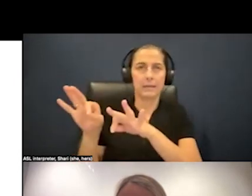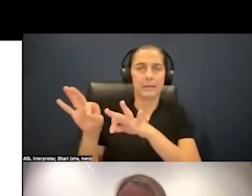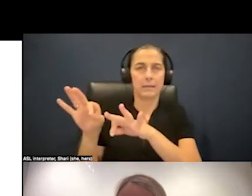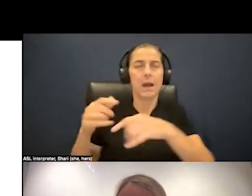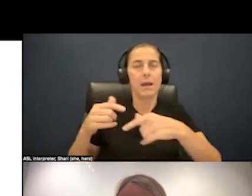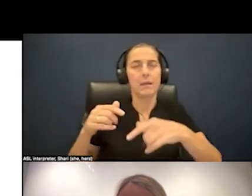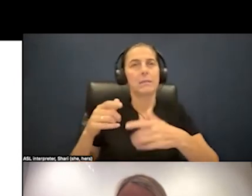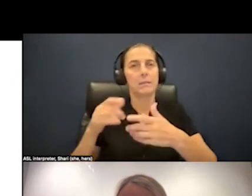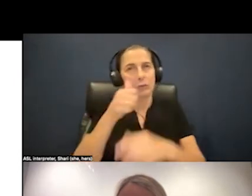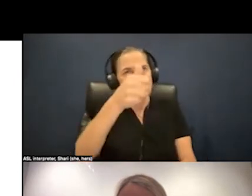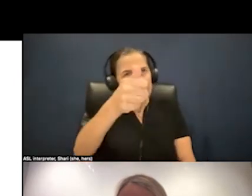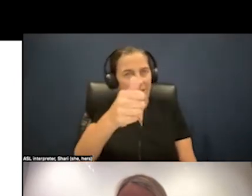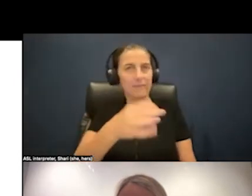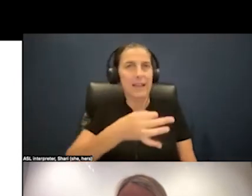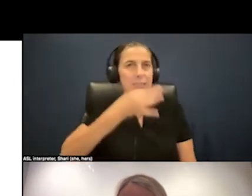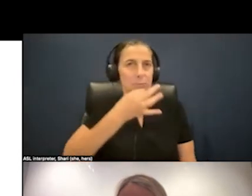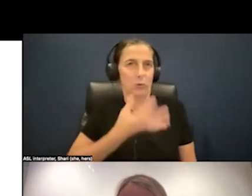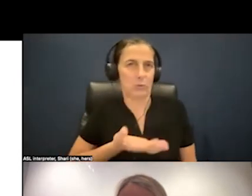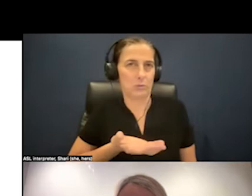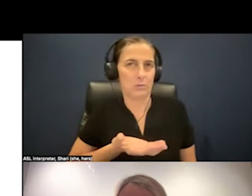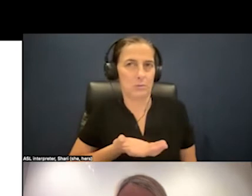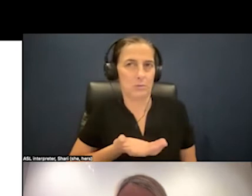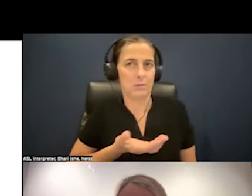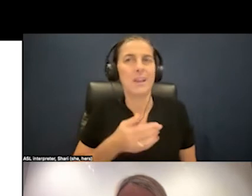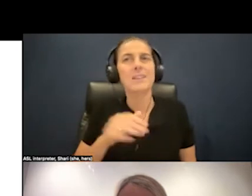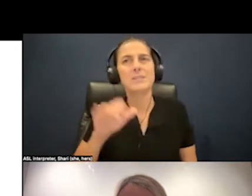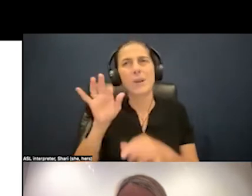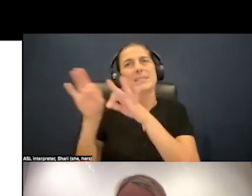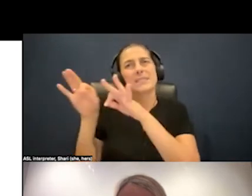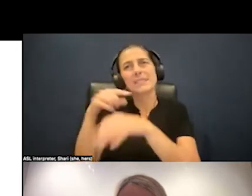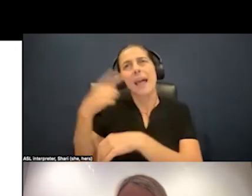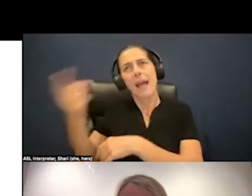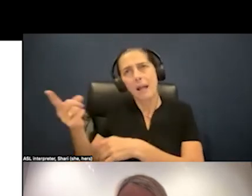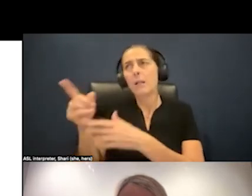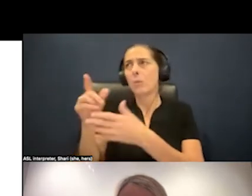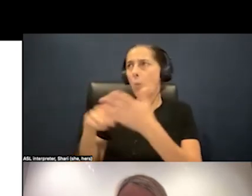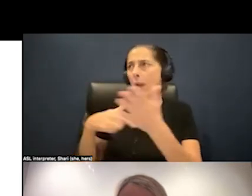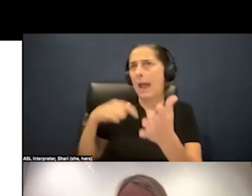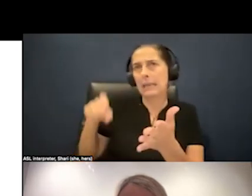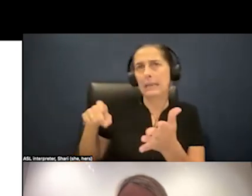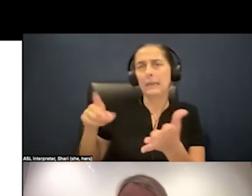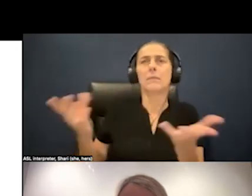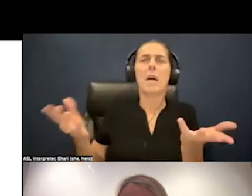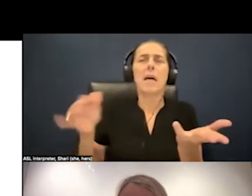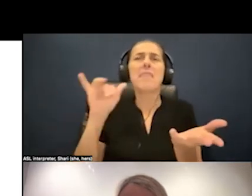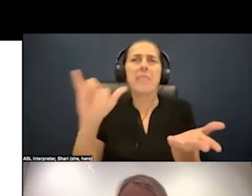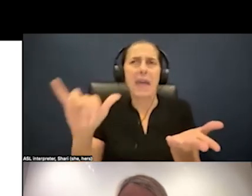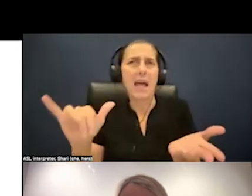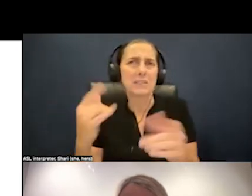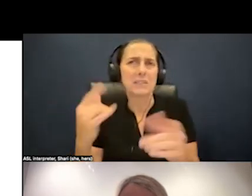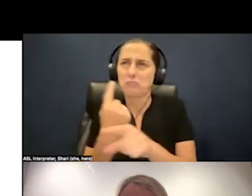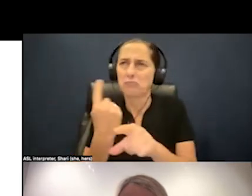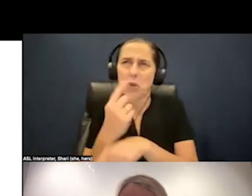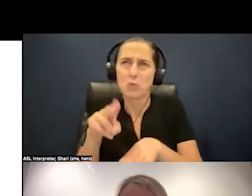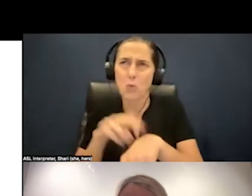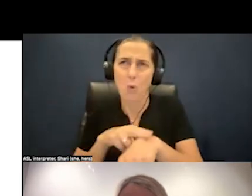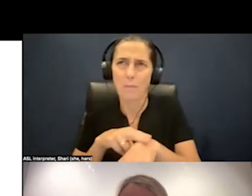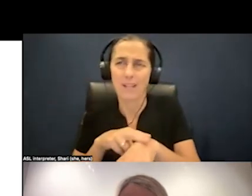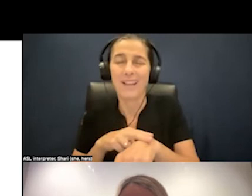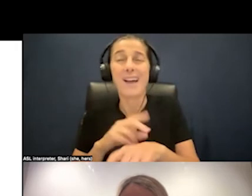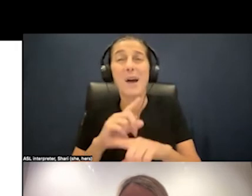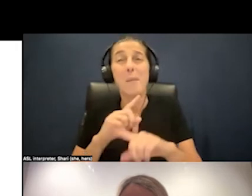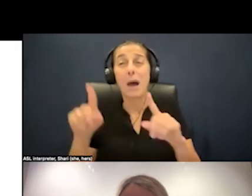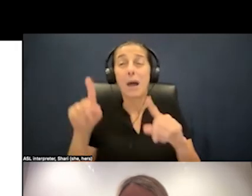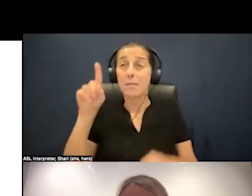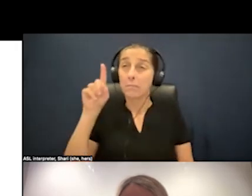very different thing than having to teach someone about everyone who is trans or gender diverse, or teaching someone